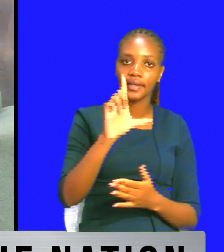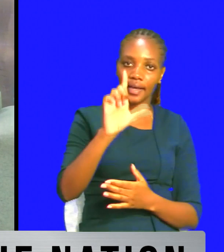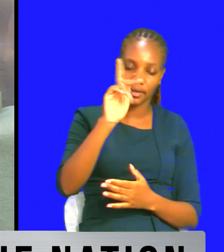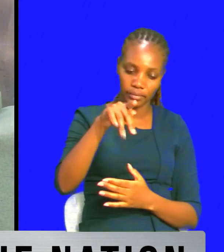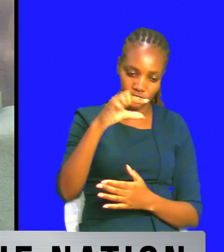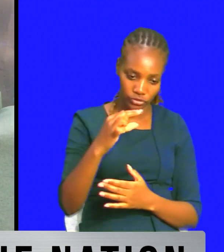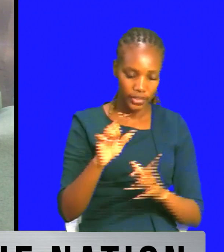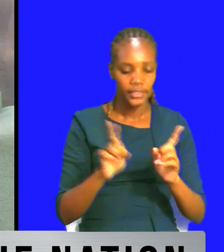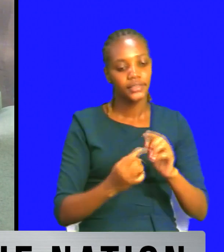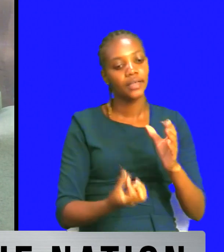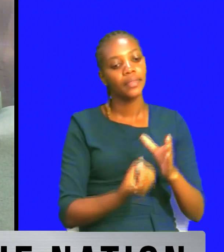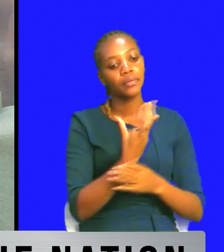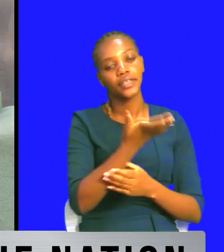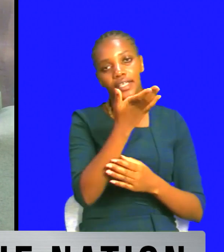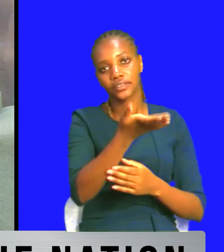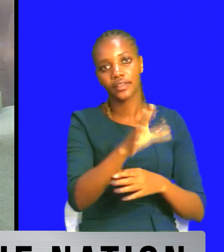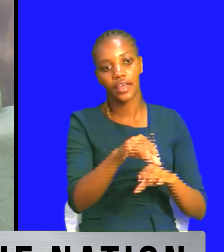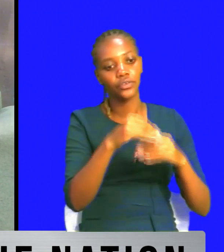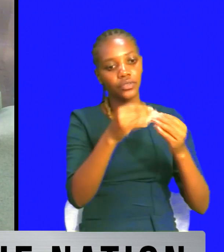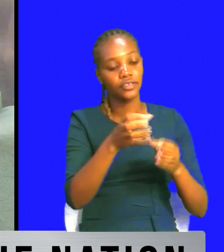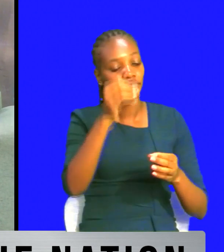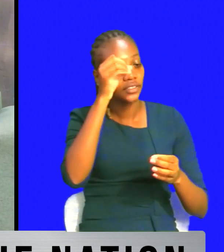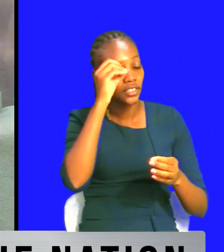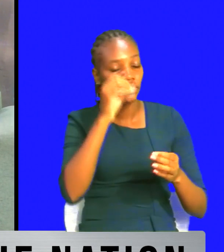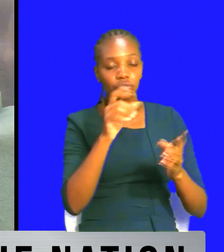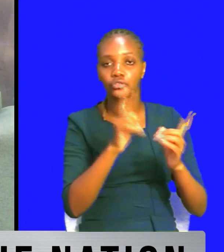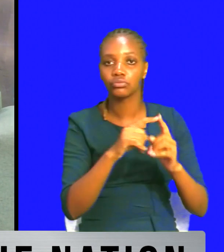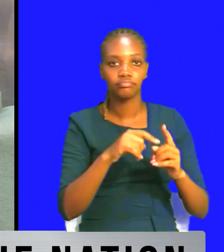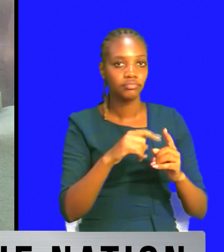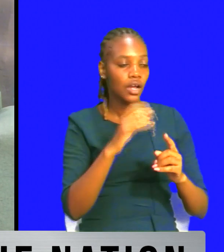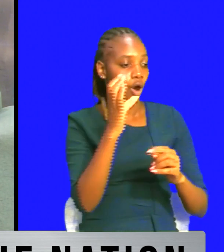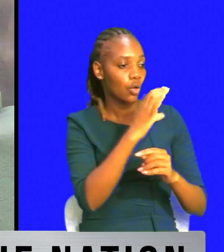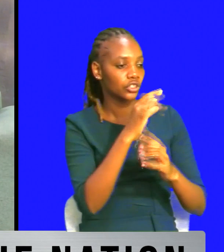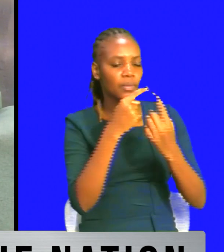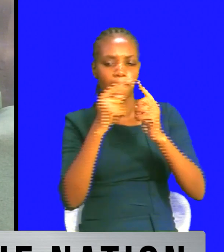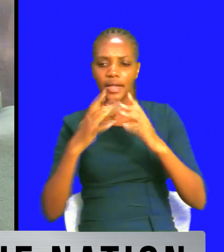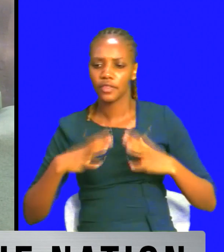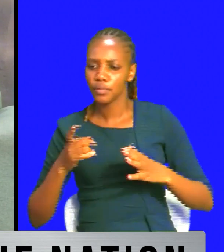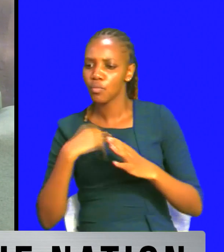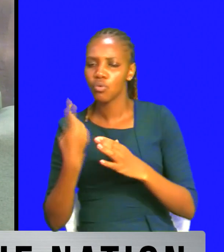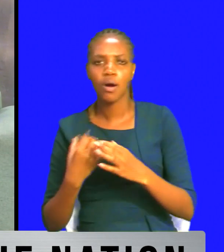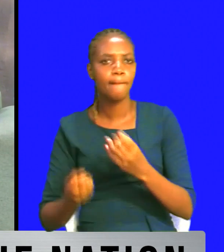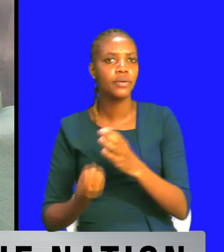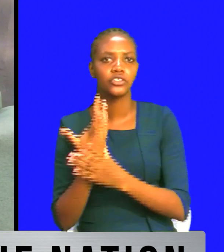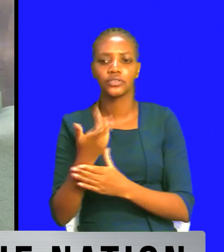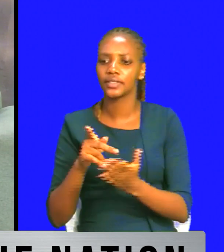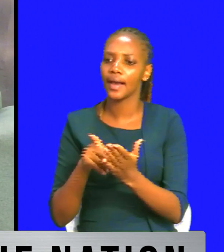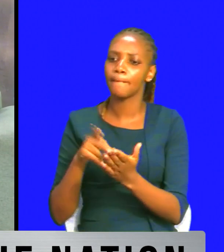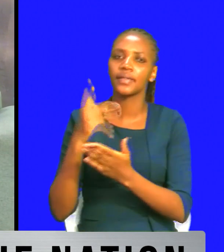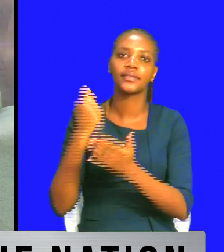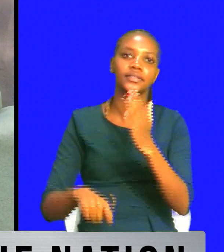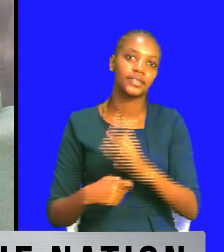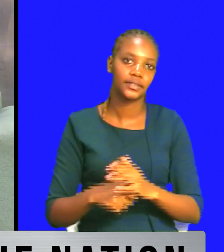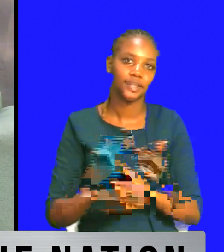at the production line, you give zero rating to consumers at the end, but then the people who are producing are still paying those